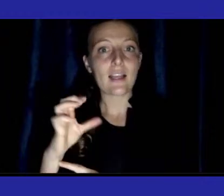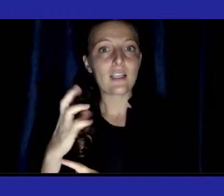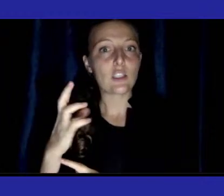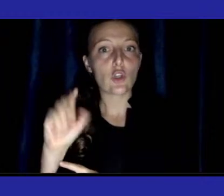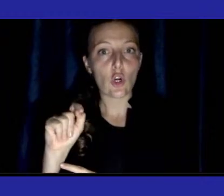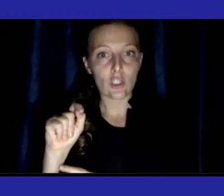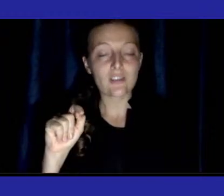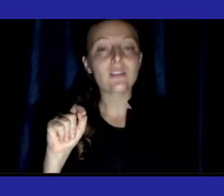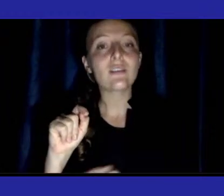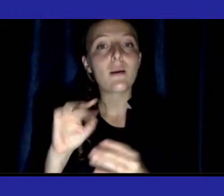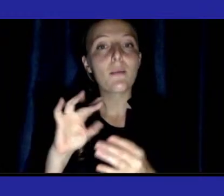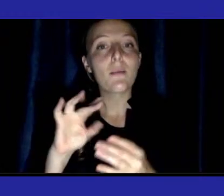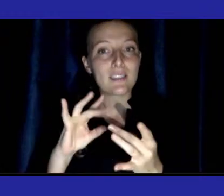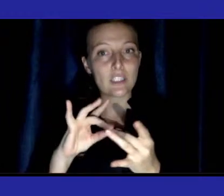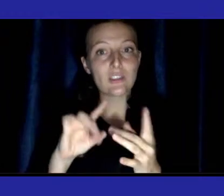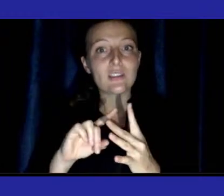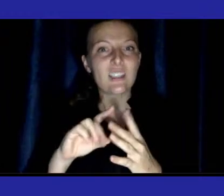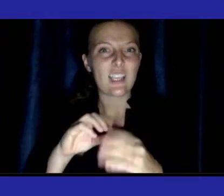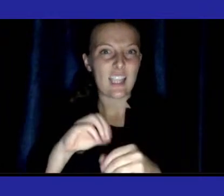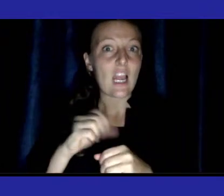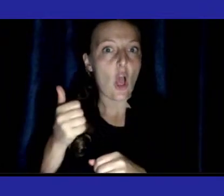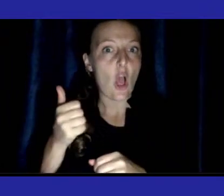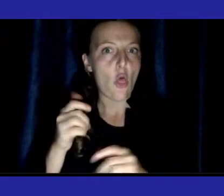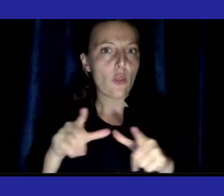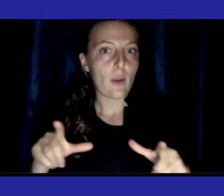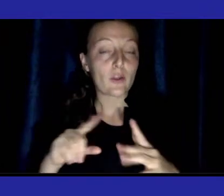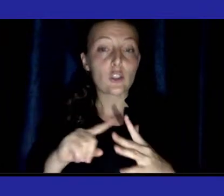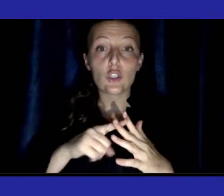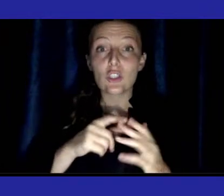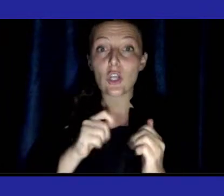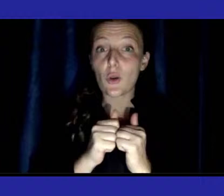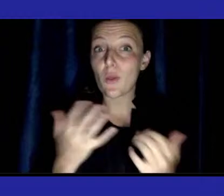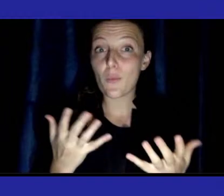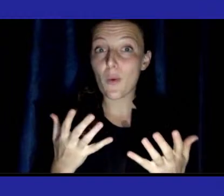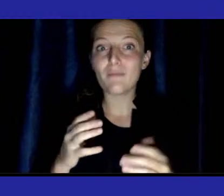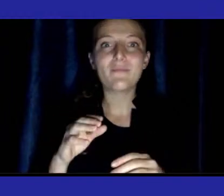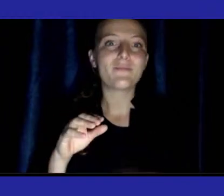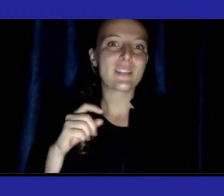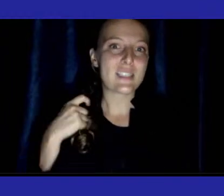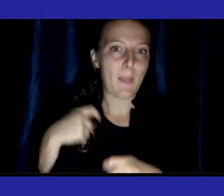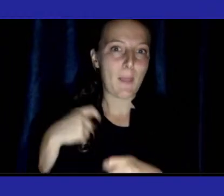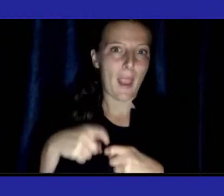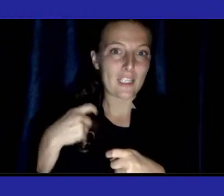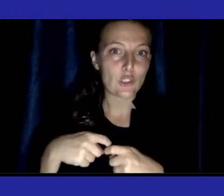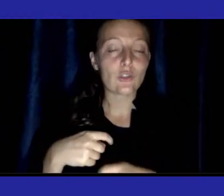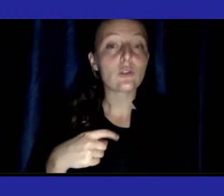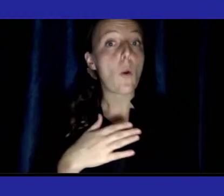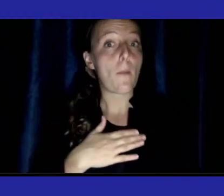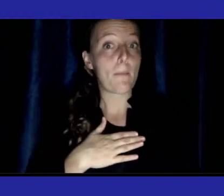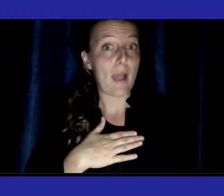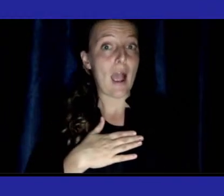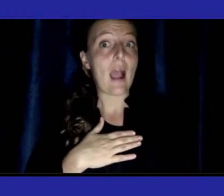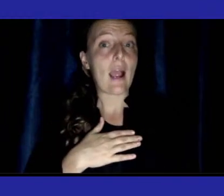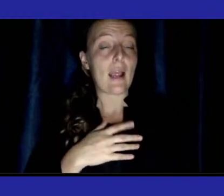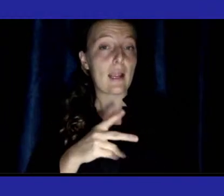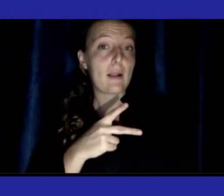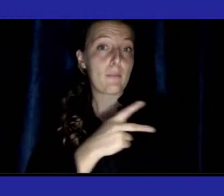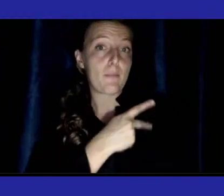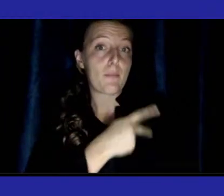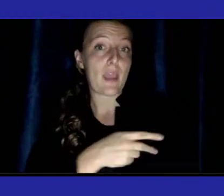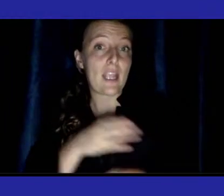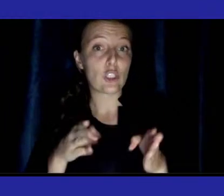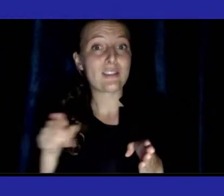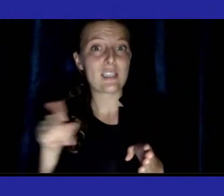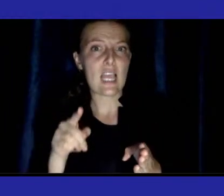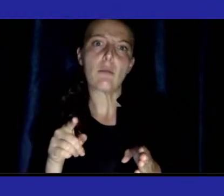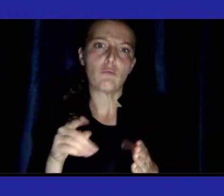with Spanish. Oh, wow. So my patients frequently will message me in Spanish, which is fine, but